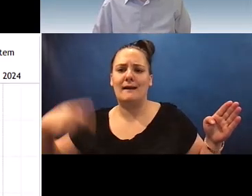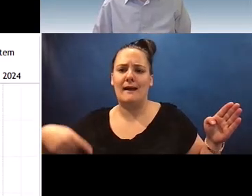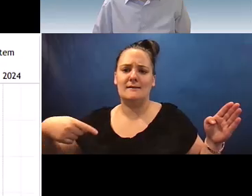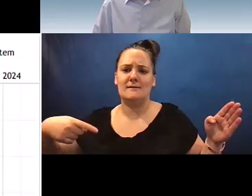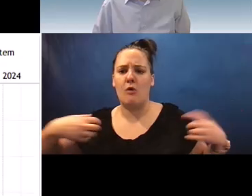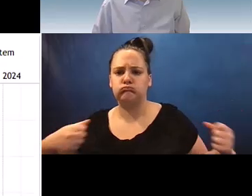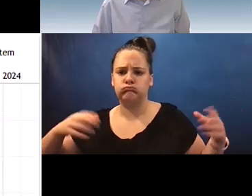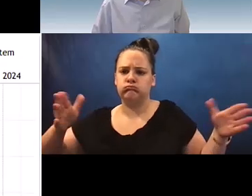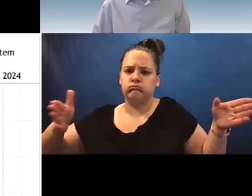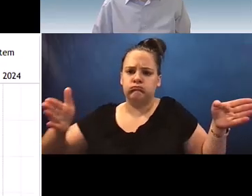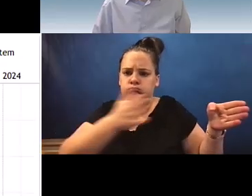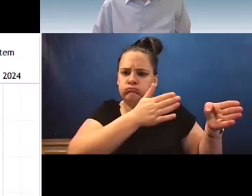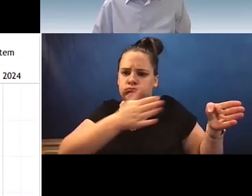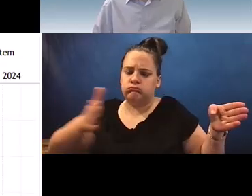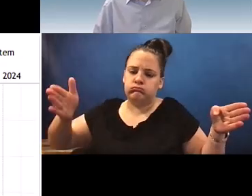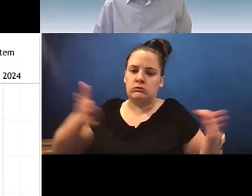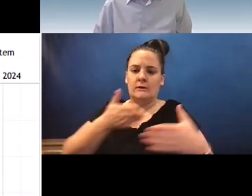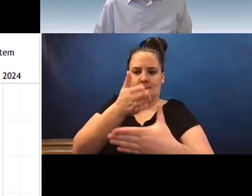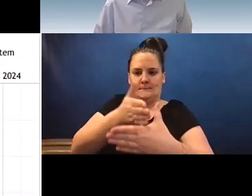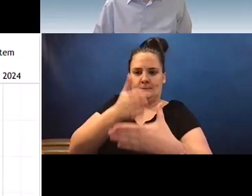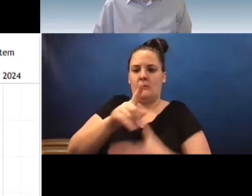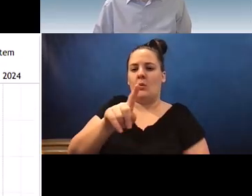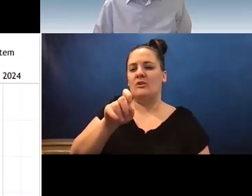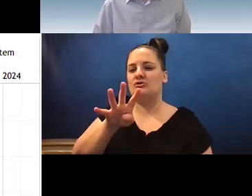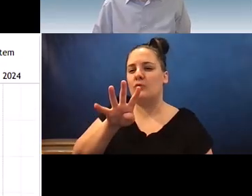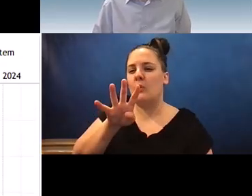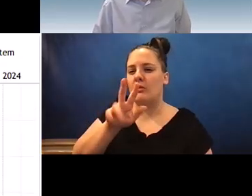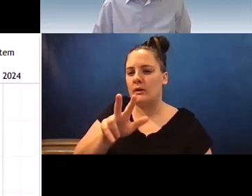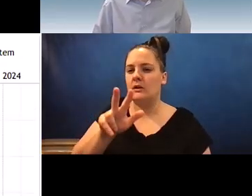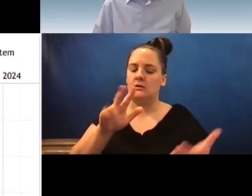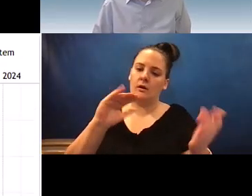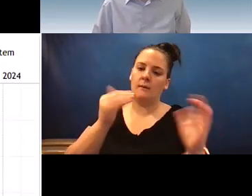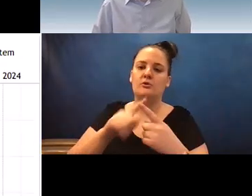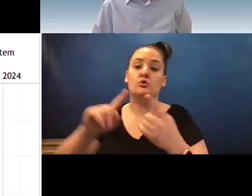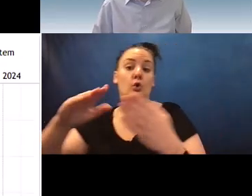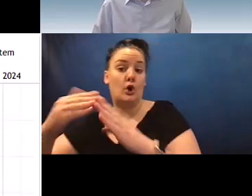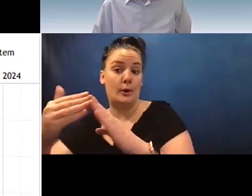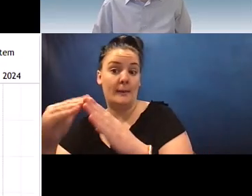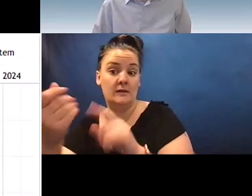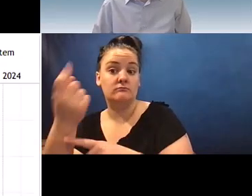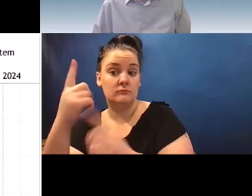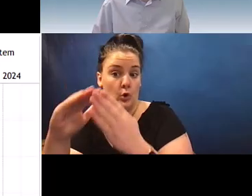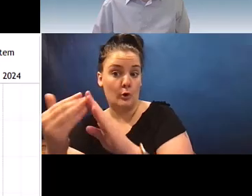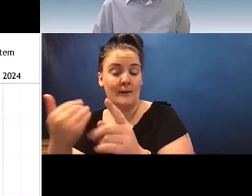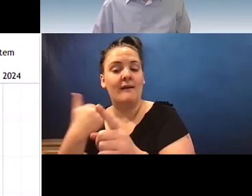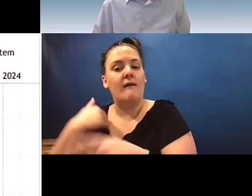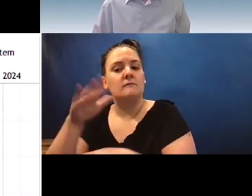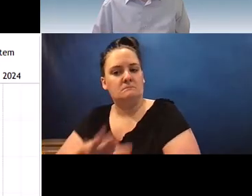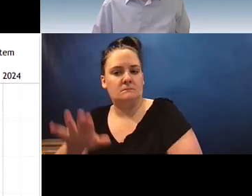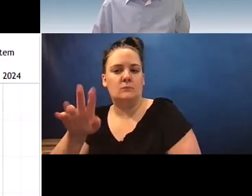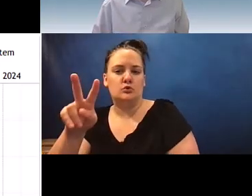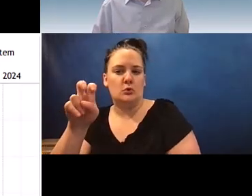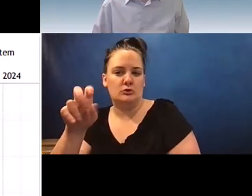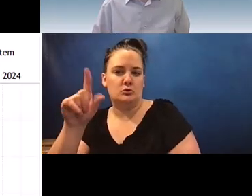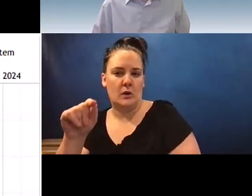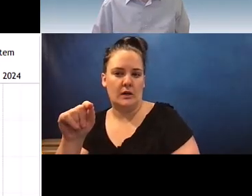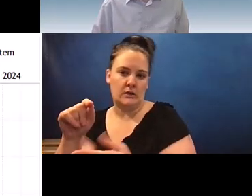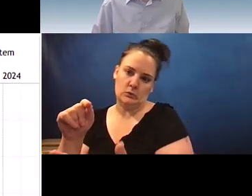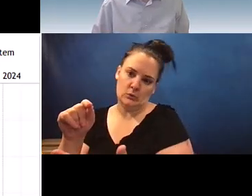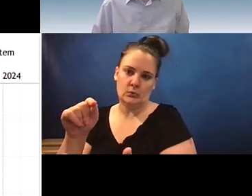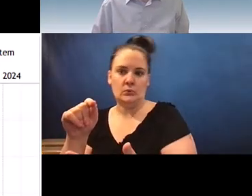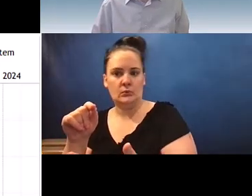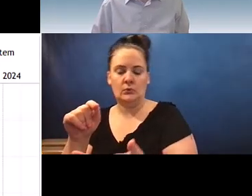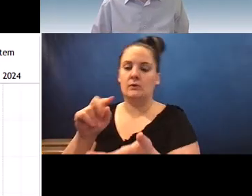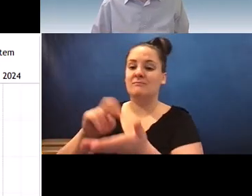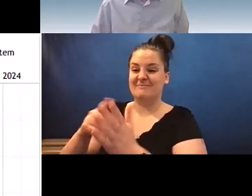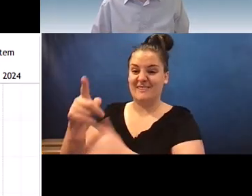hand and a median of 143 compared to urban and system hospitals having a median of 220. That's over 2 months of